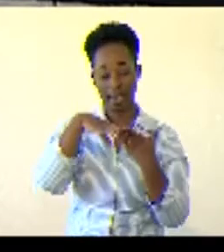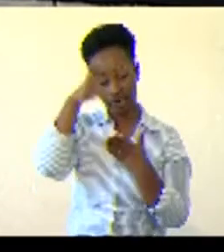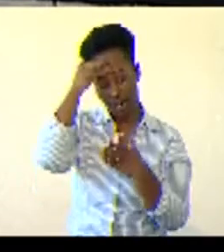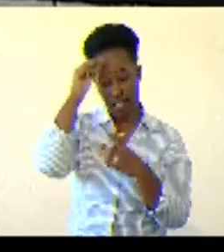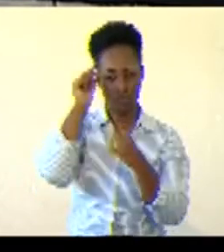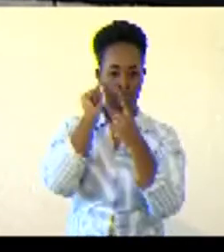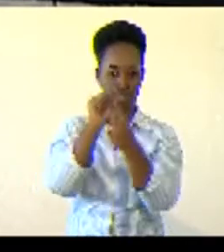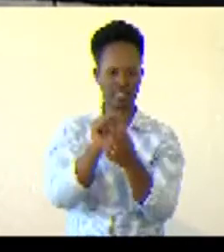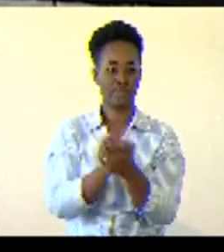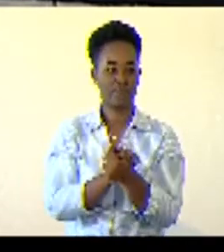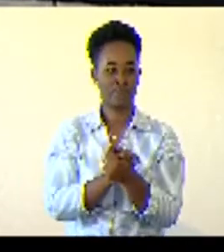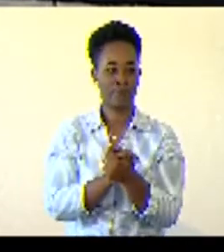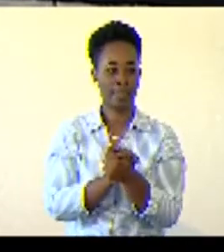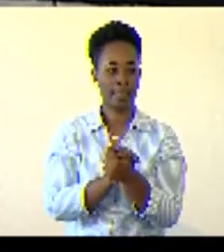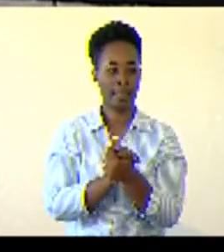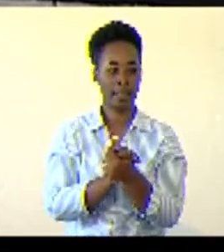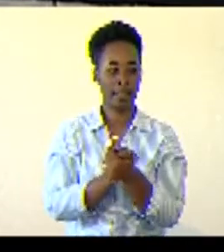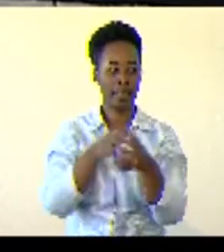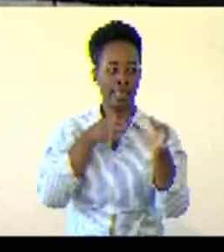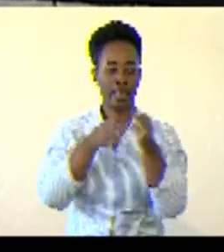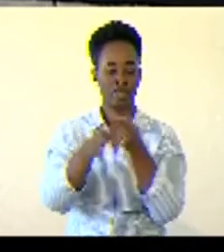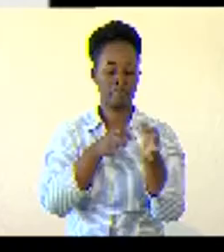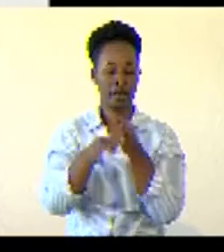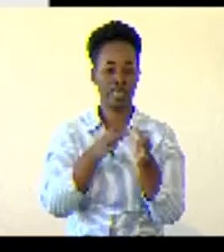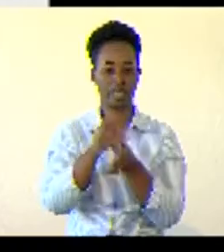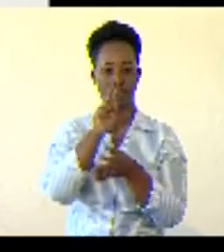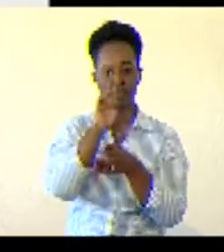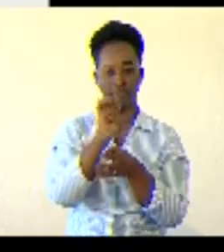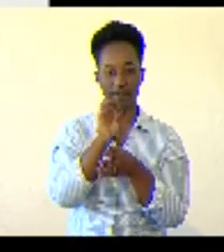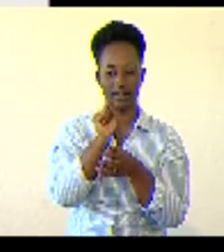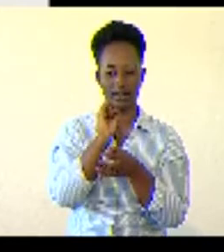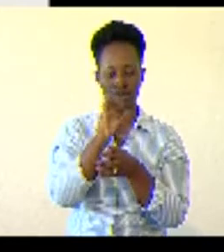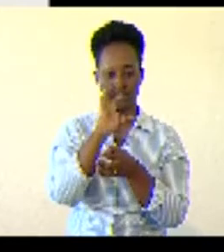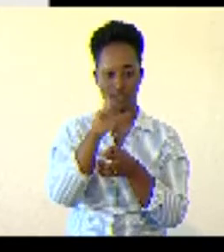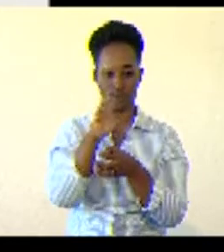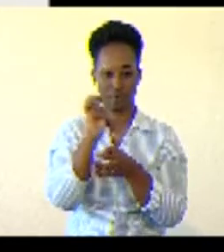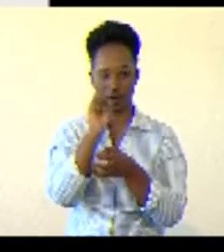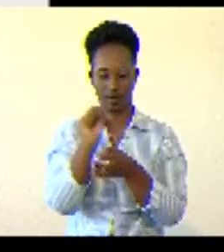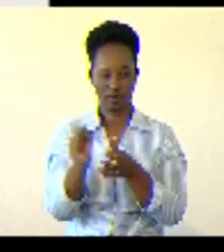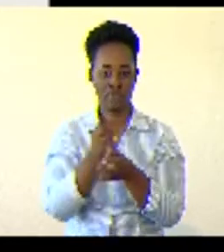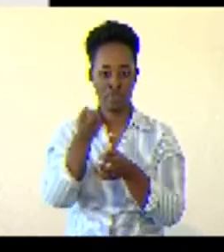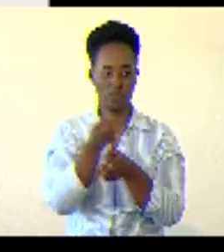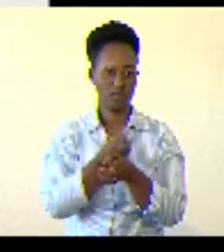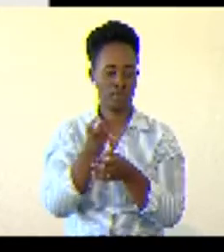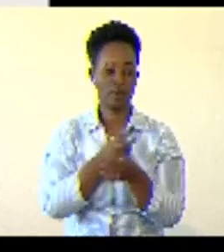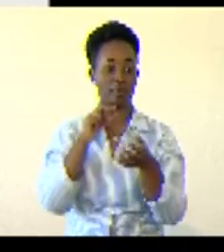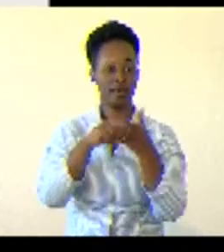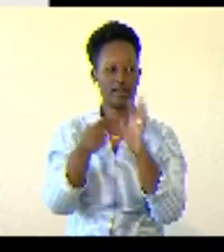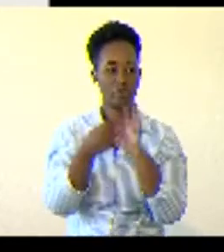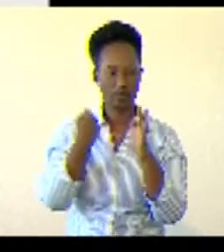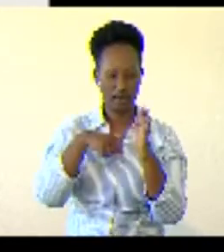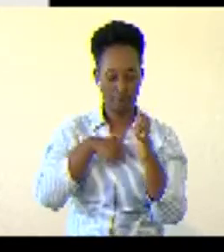objective is to explain vesicle transport. Here it means we are going to go through